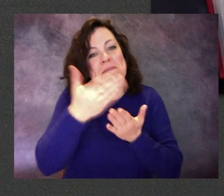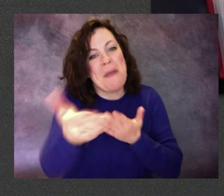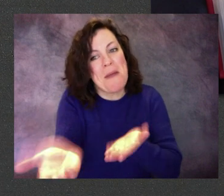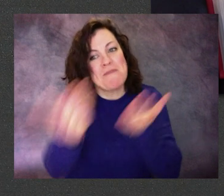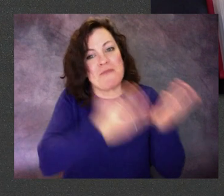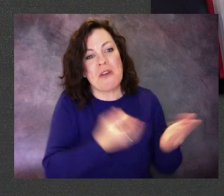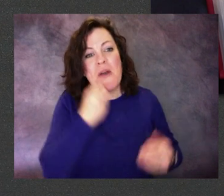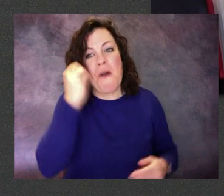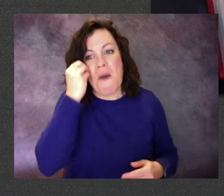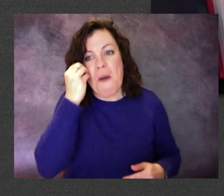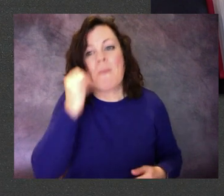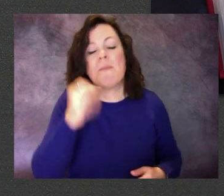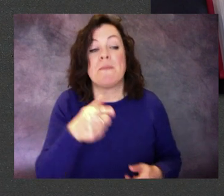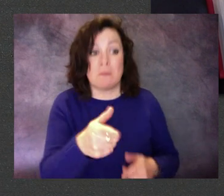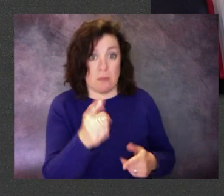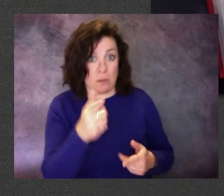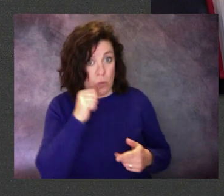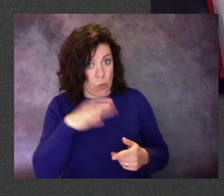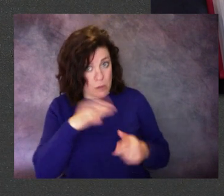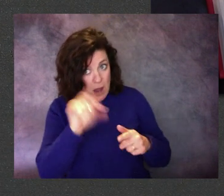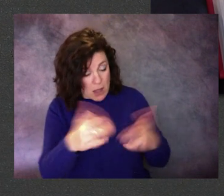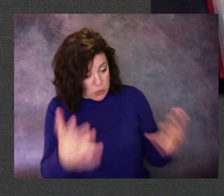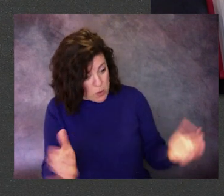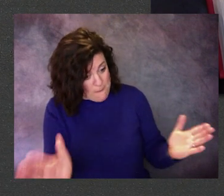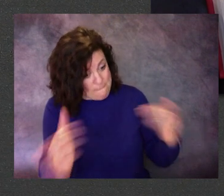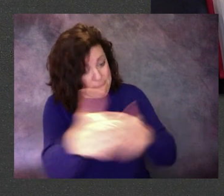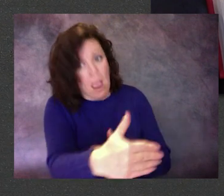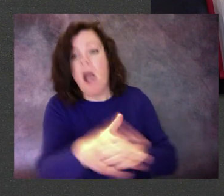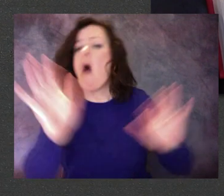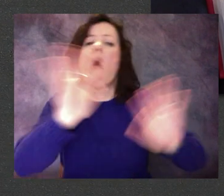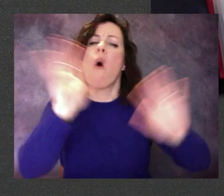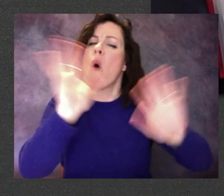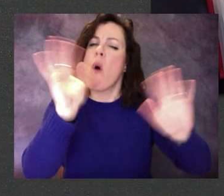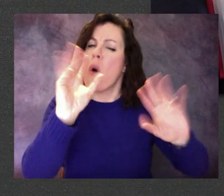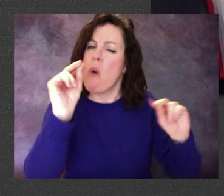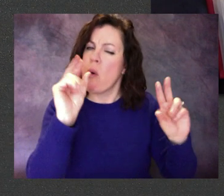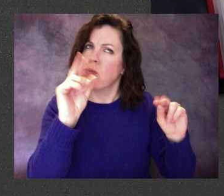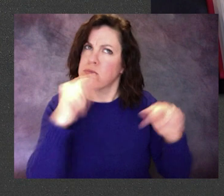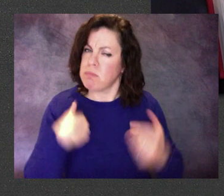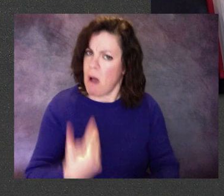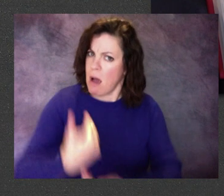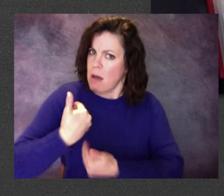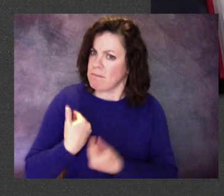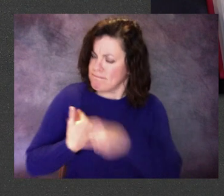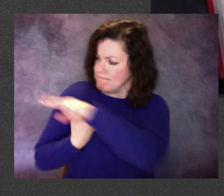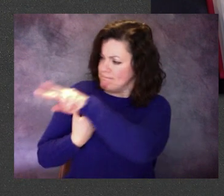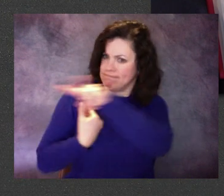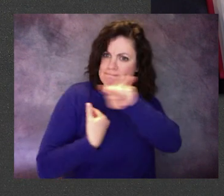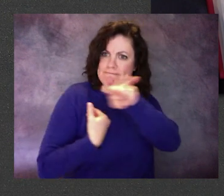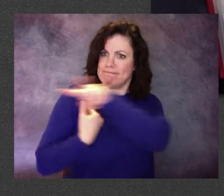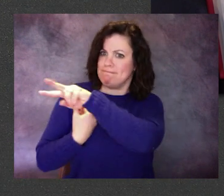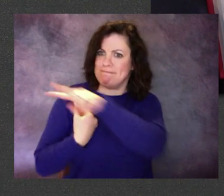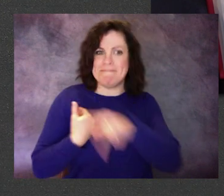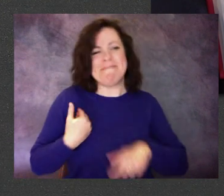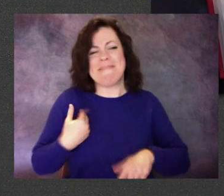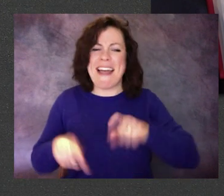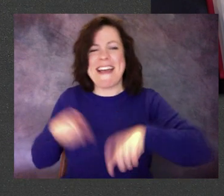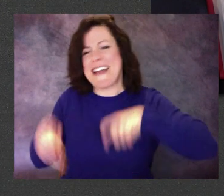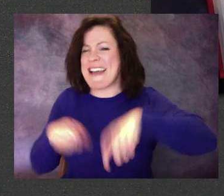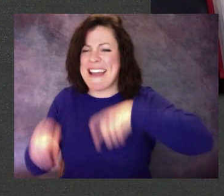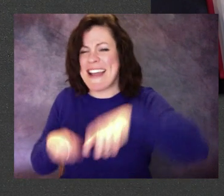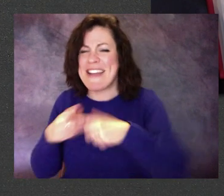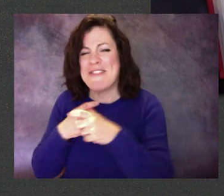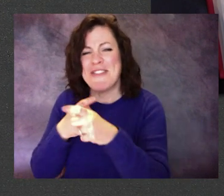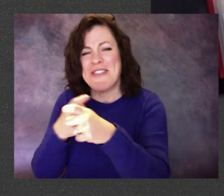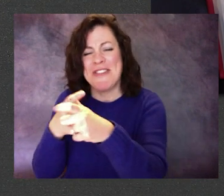sale lady asked. Oh, no, thank you, Lisa answered, and she carried Corduroy home in her arms. She ran all the way up four flights